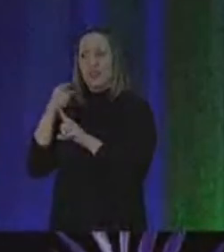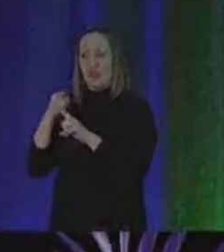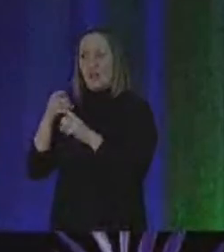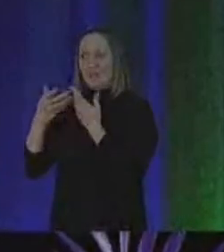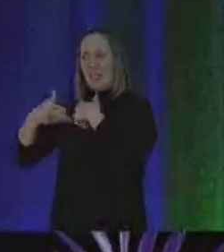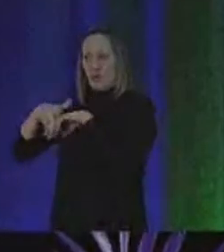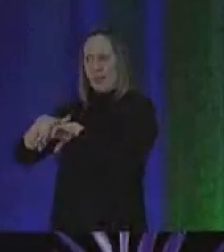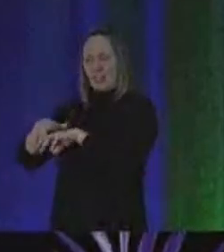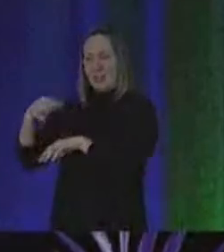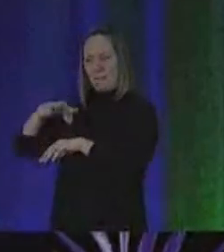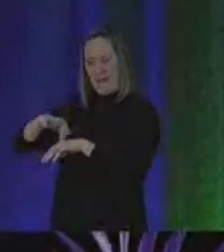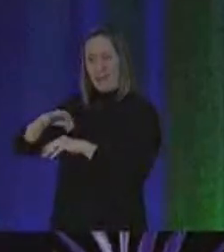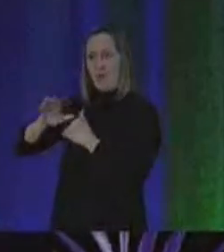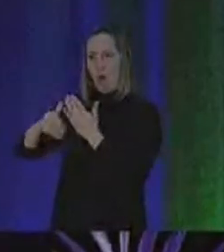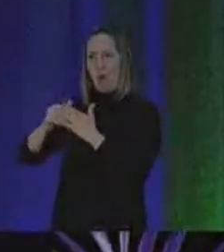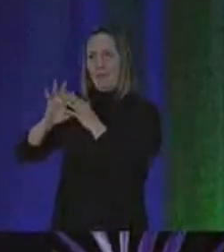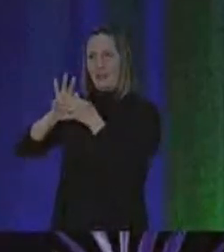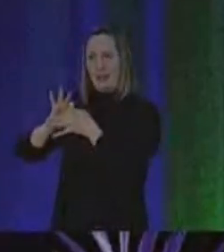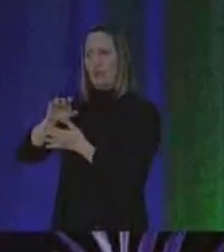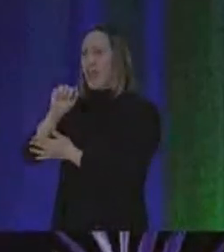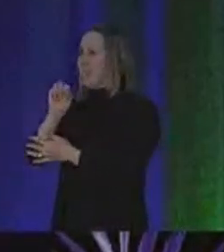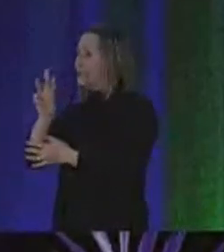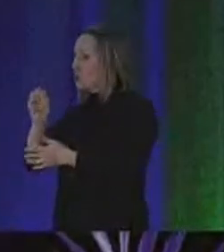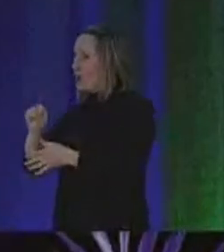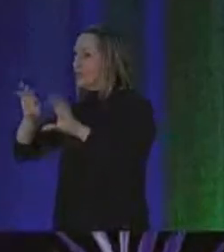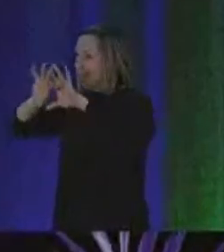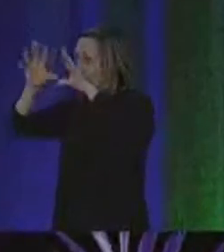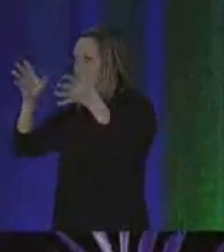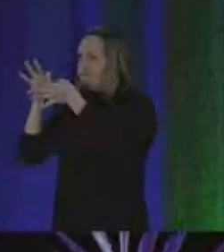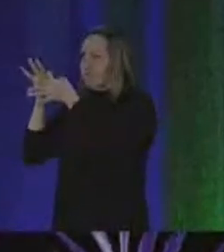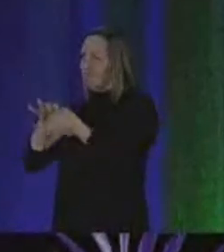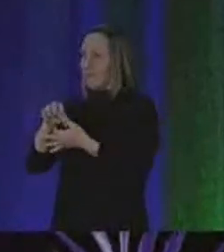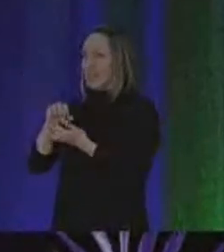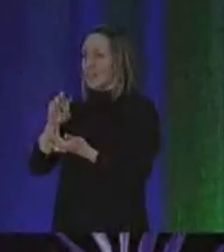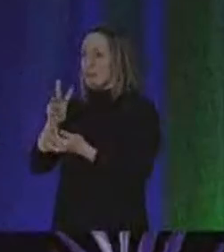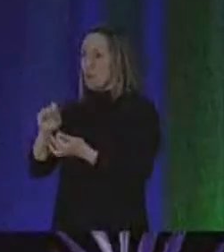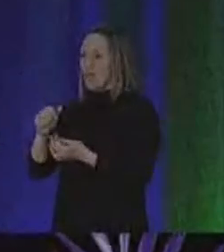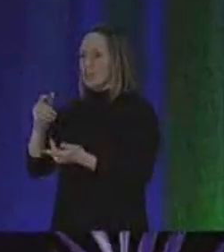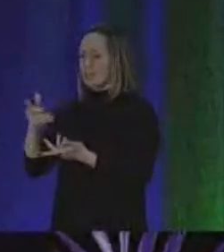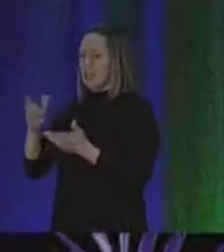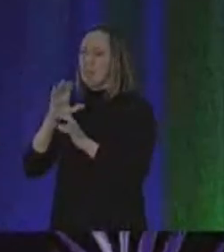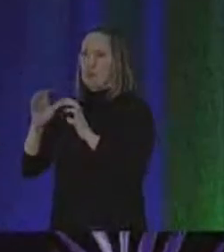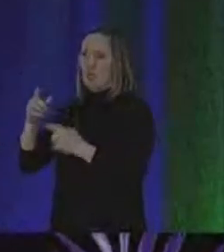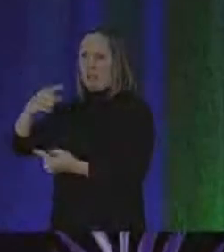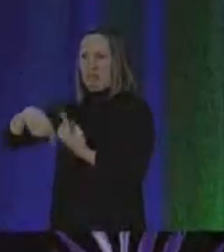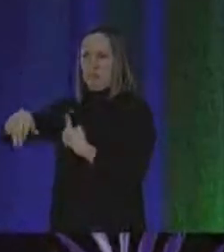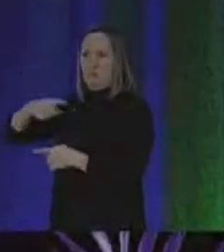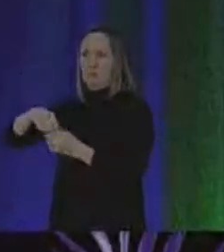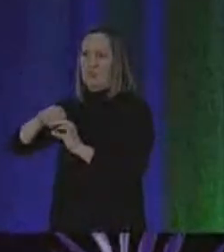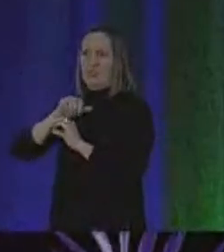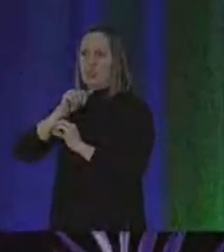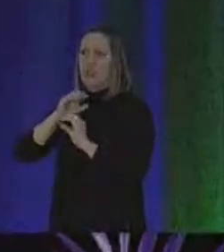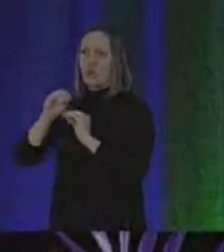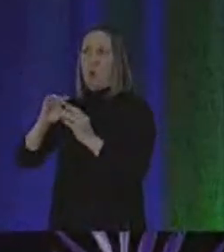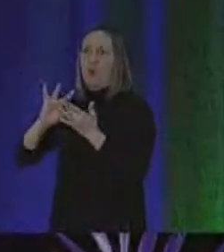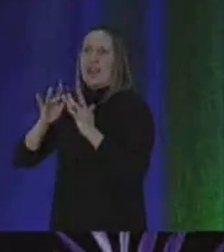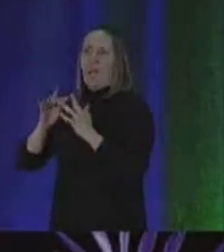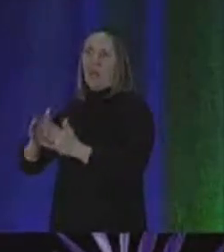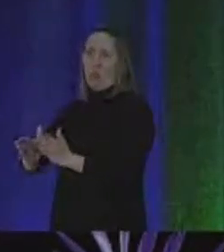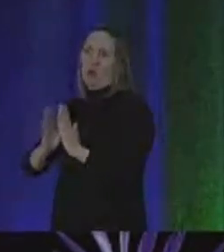the benefit of it all being under AWS is that they could just talk to one another. There's no network request that has to